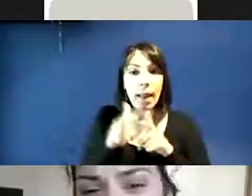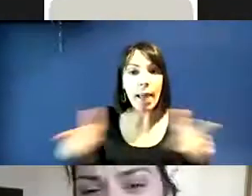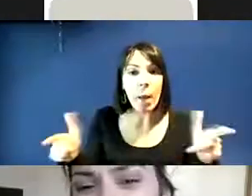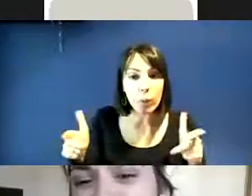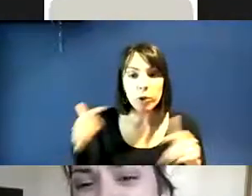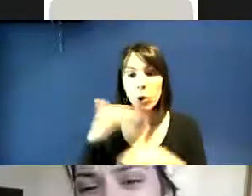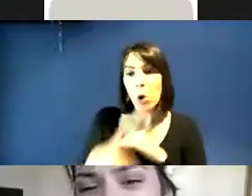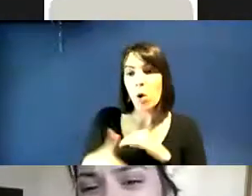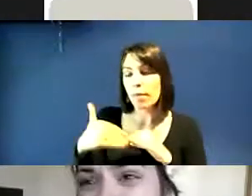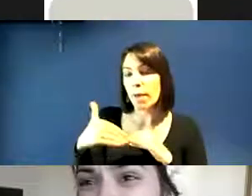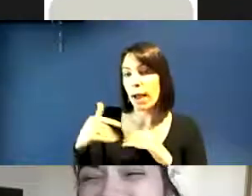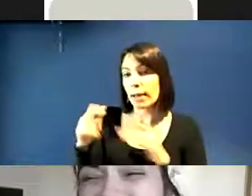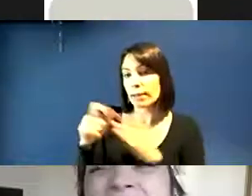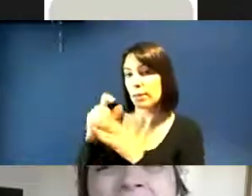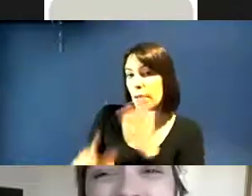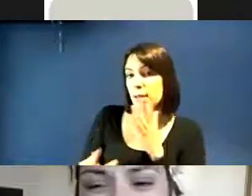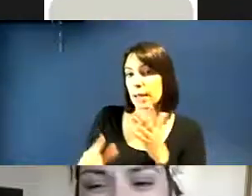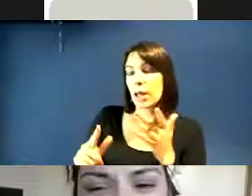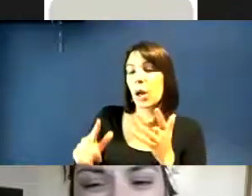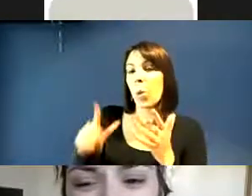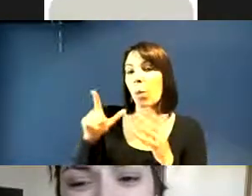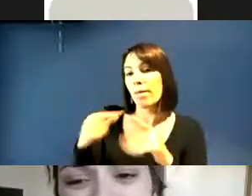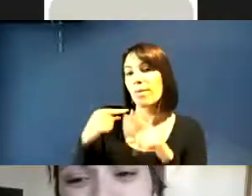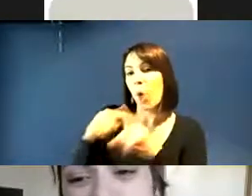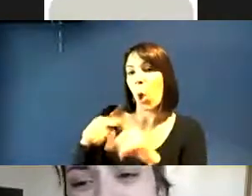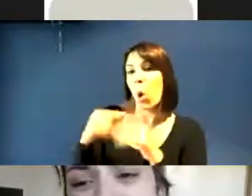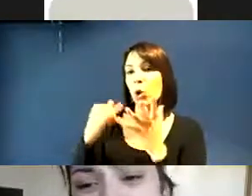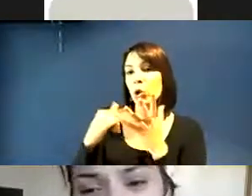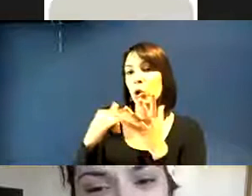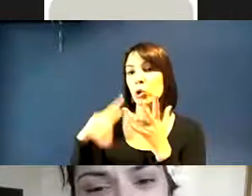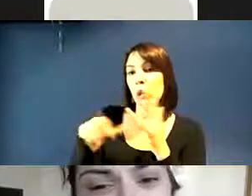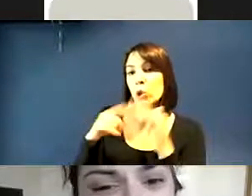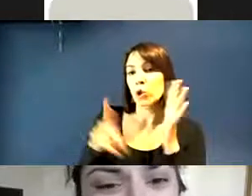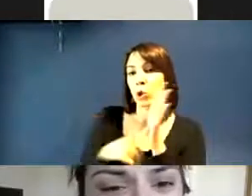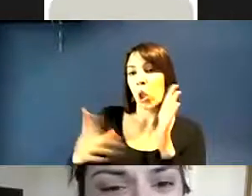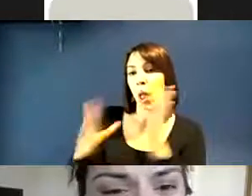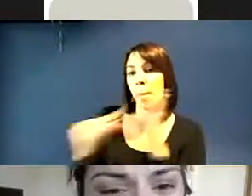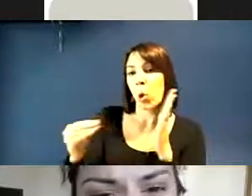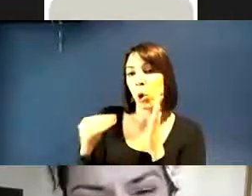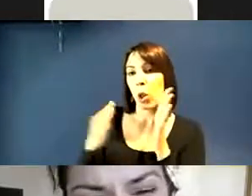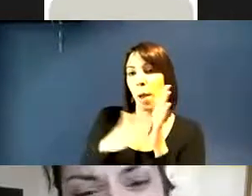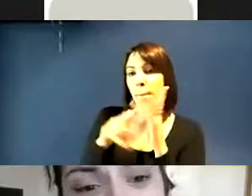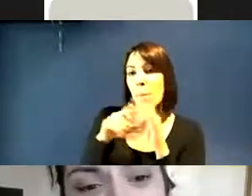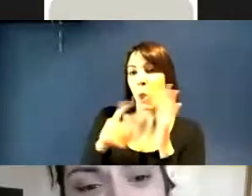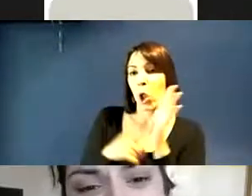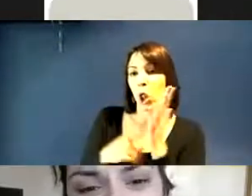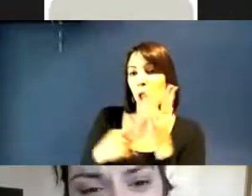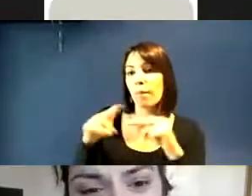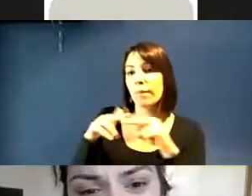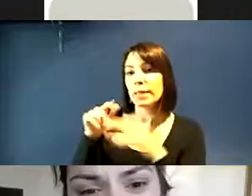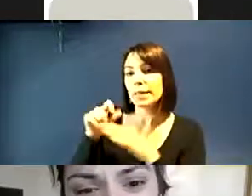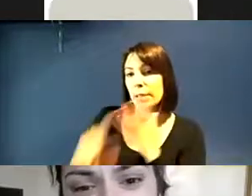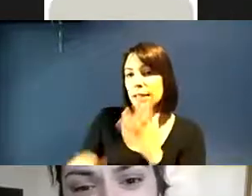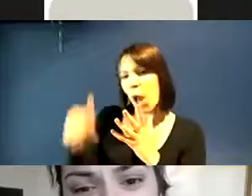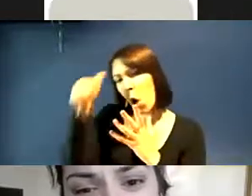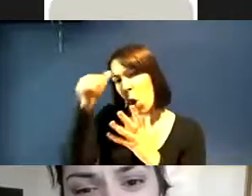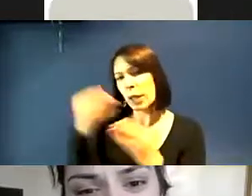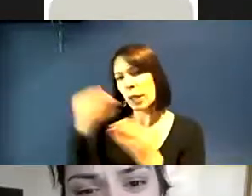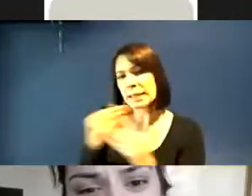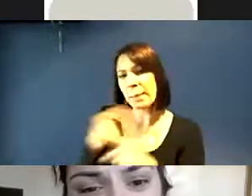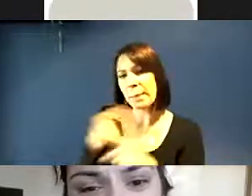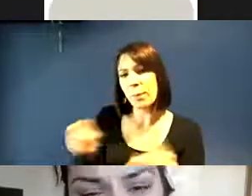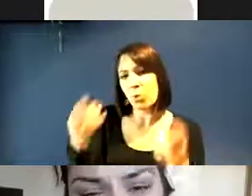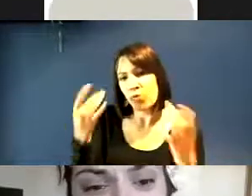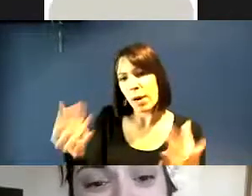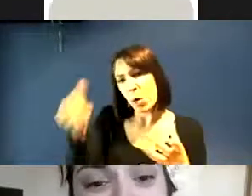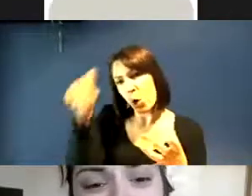the social model of disability. And I know that a lot of you already know the social model of disability, but just for those